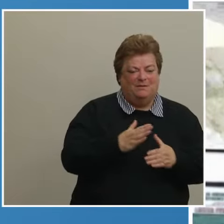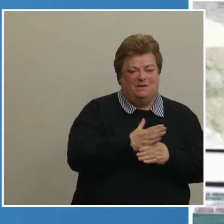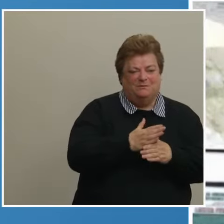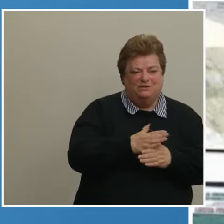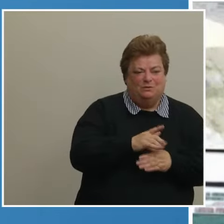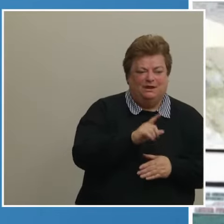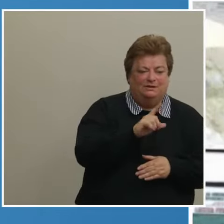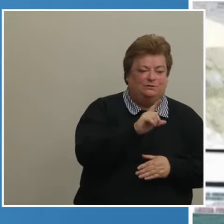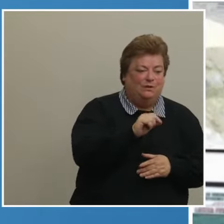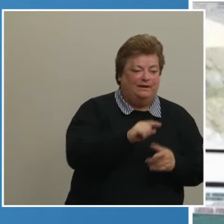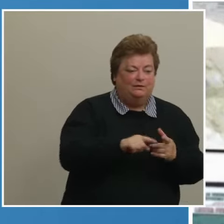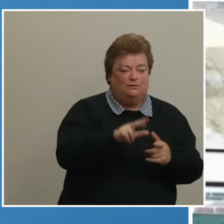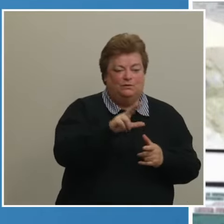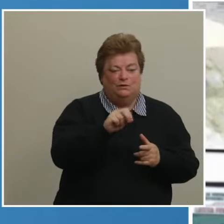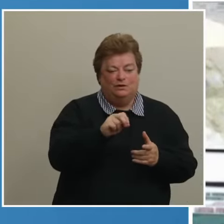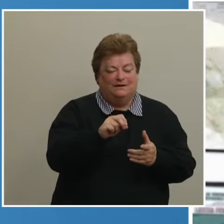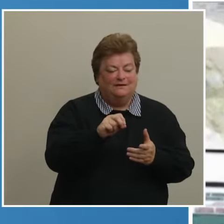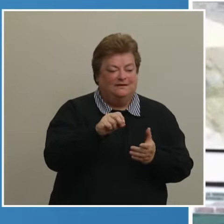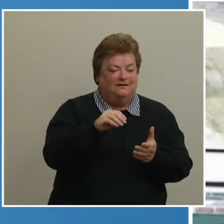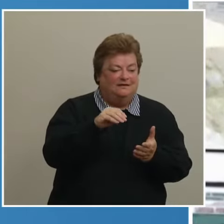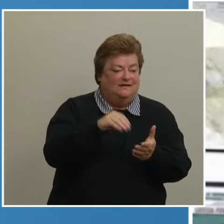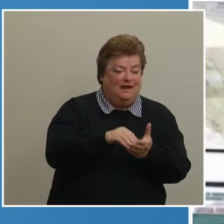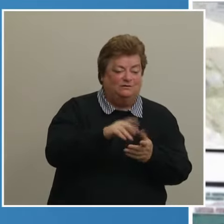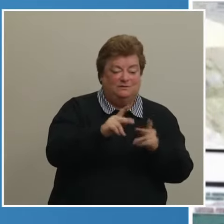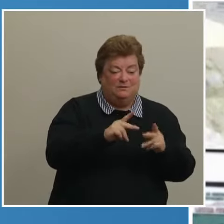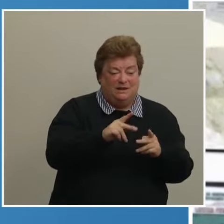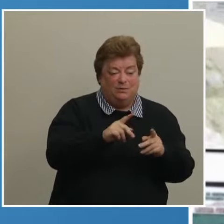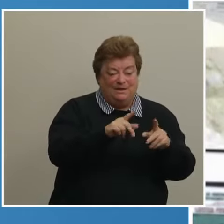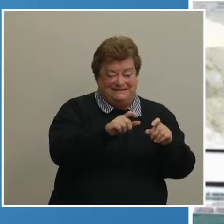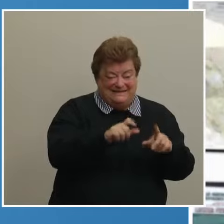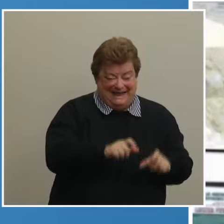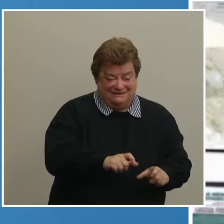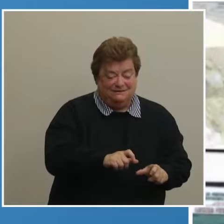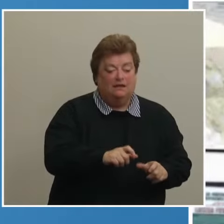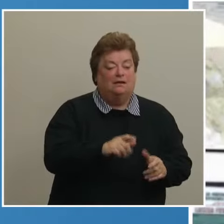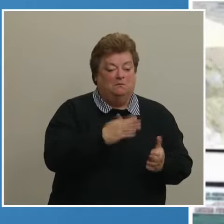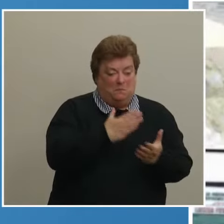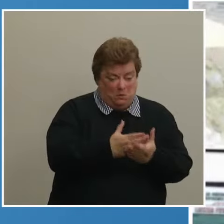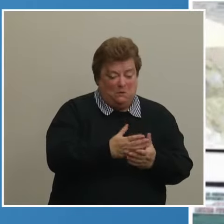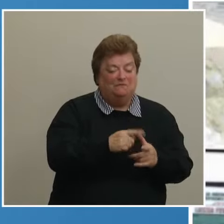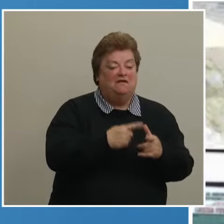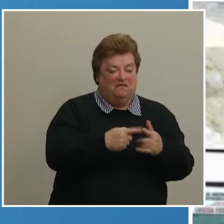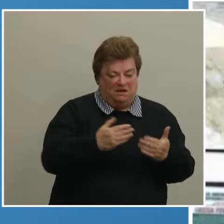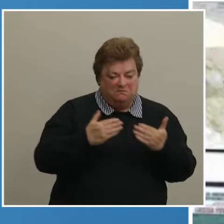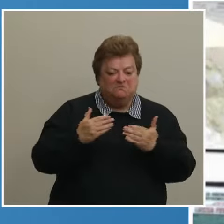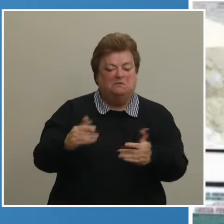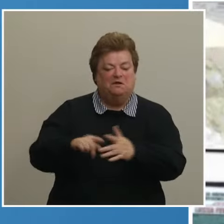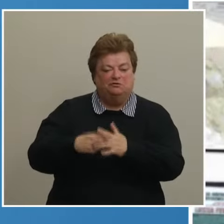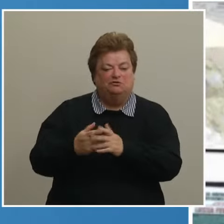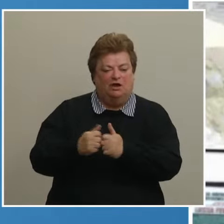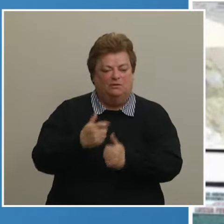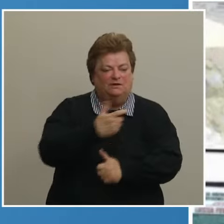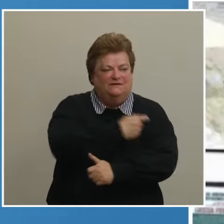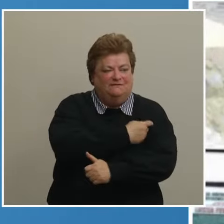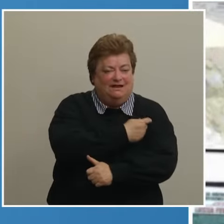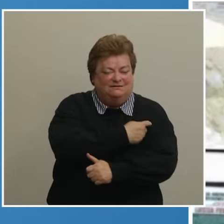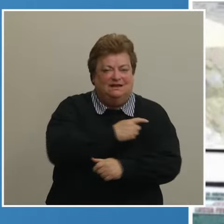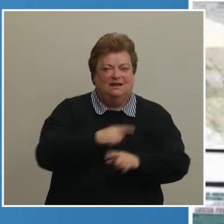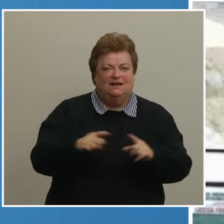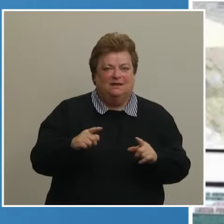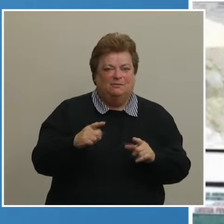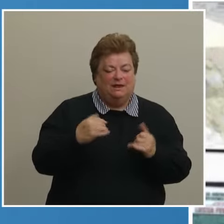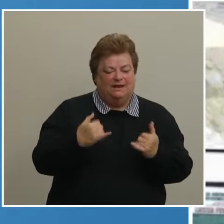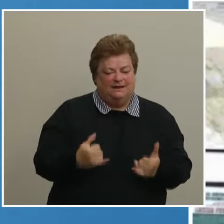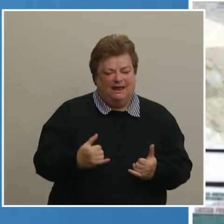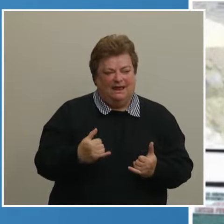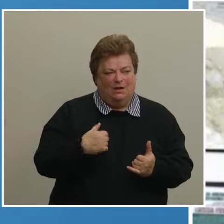and 40,000 people. But we're talking about here an adverse event that appears to be on the order of 1 per